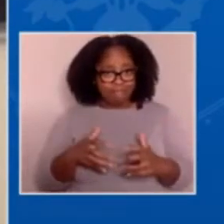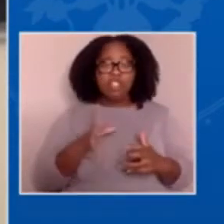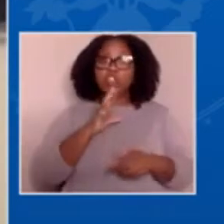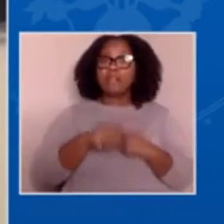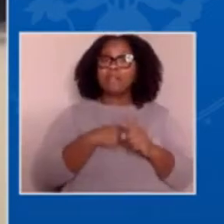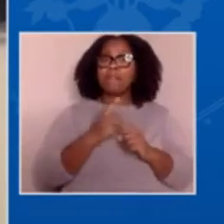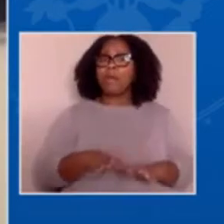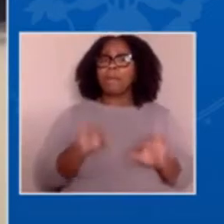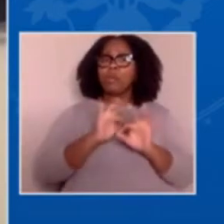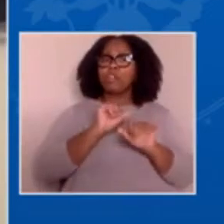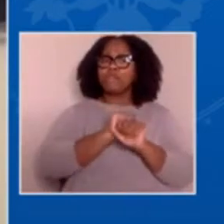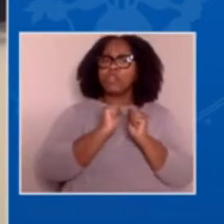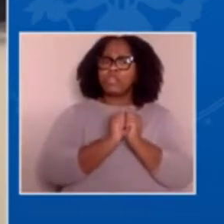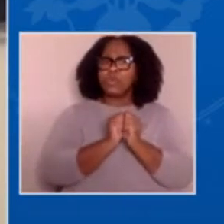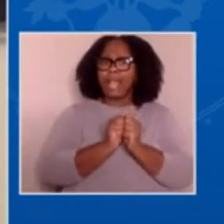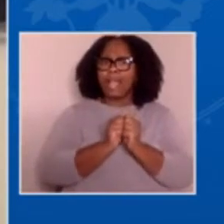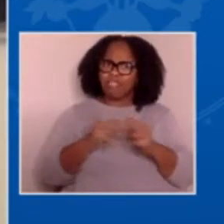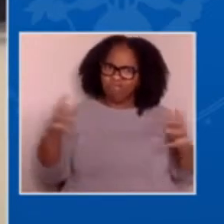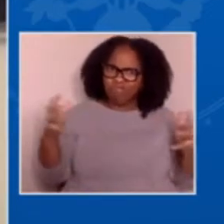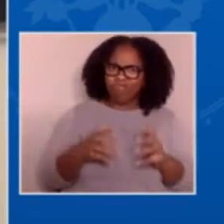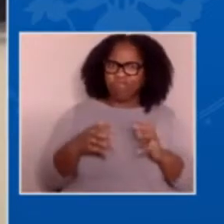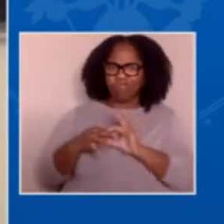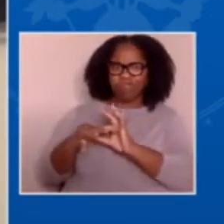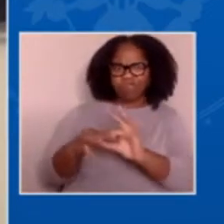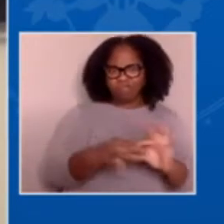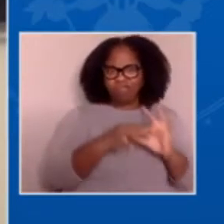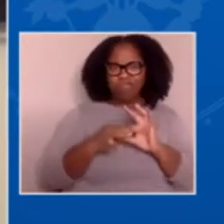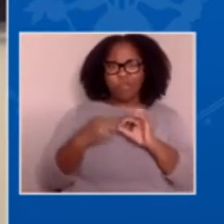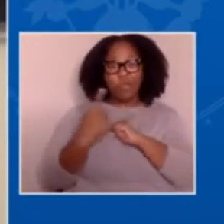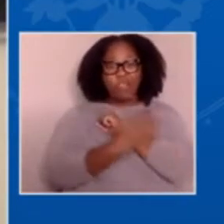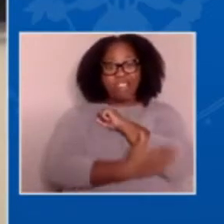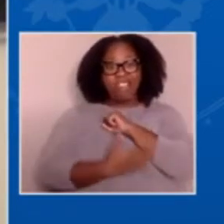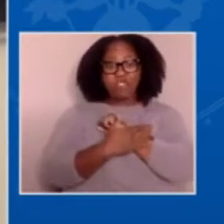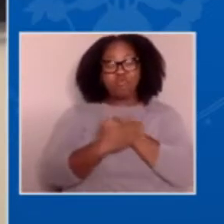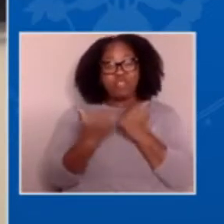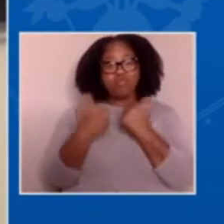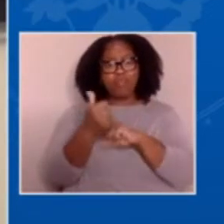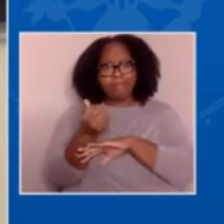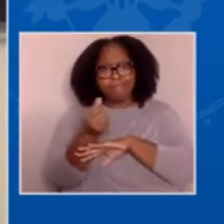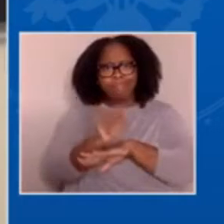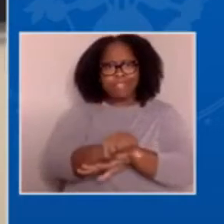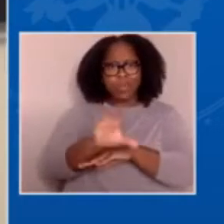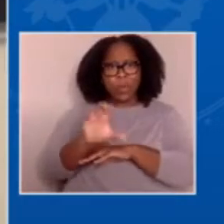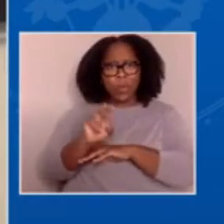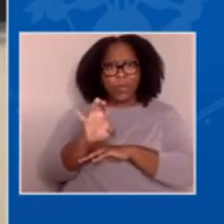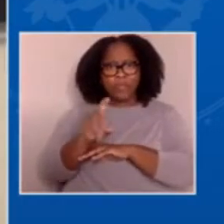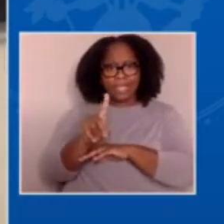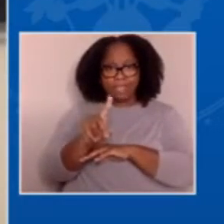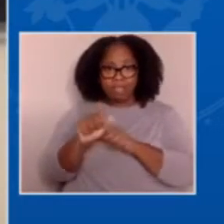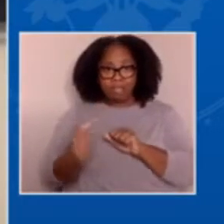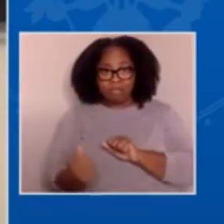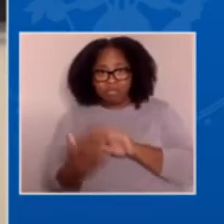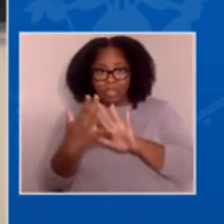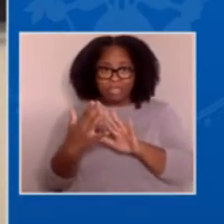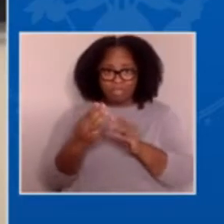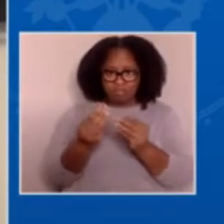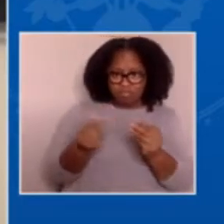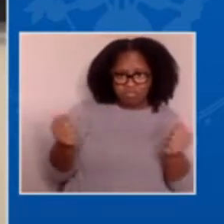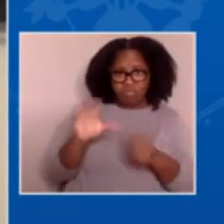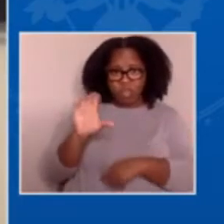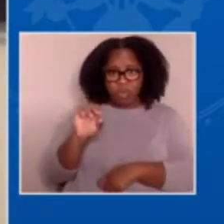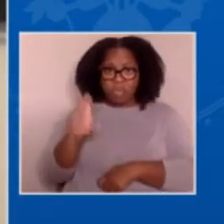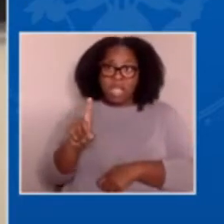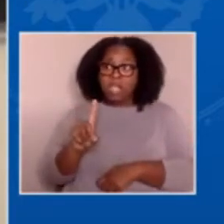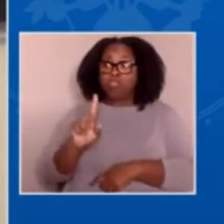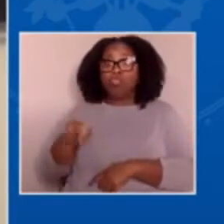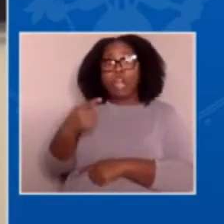importance of working together as one country to beat co uh addressing covid and getting the pandemic under control is not a partisan issue